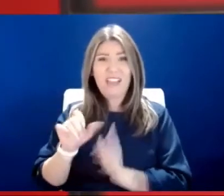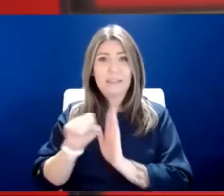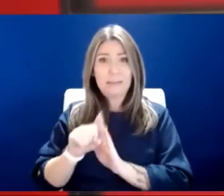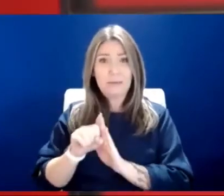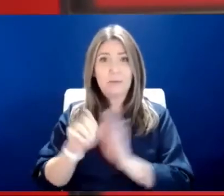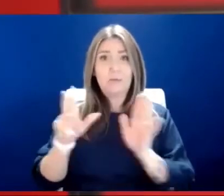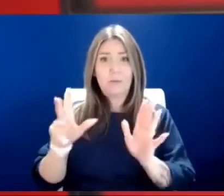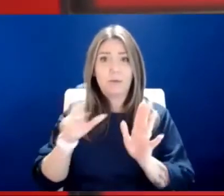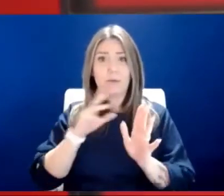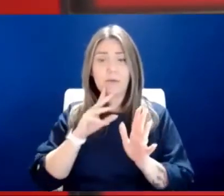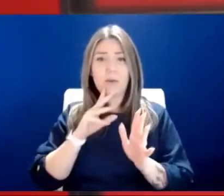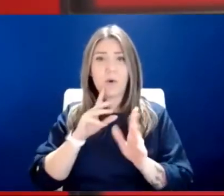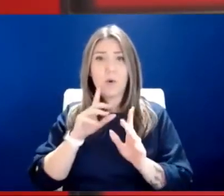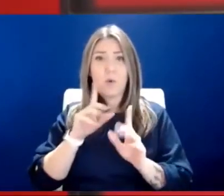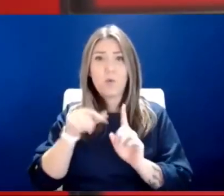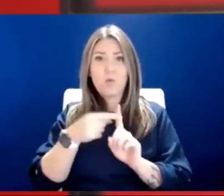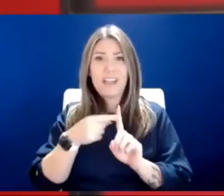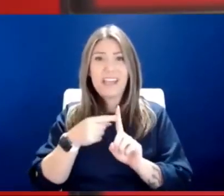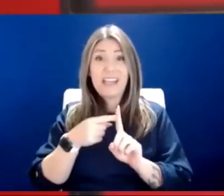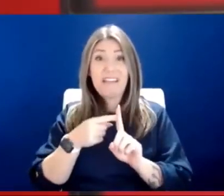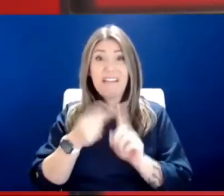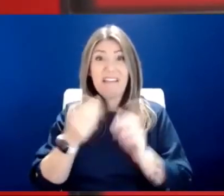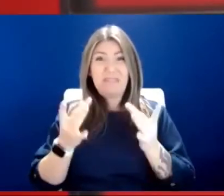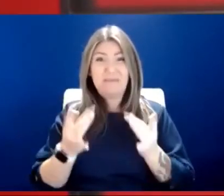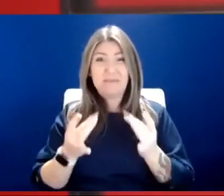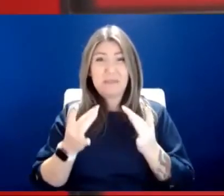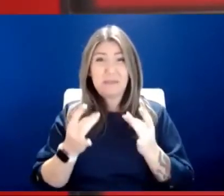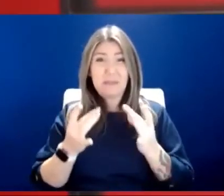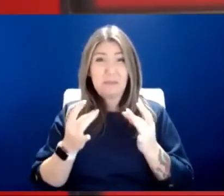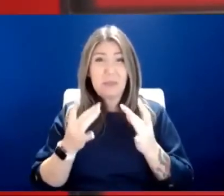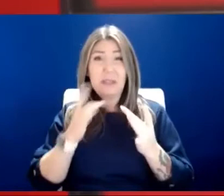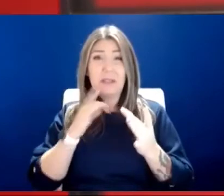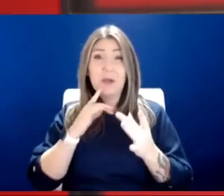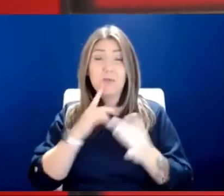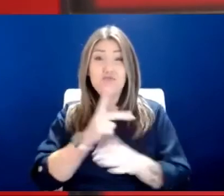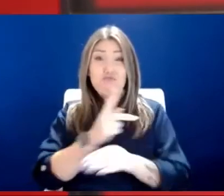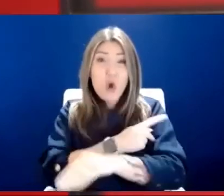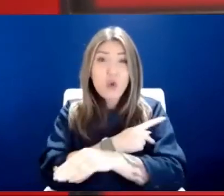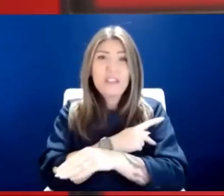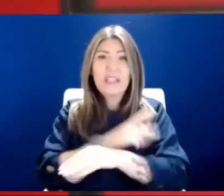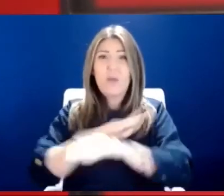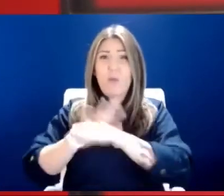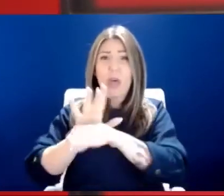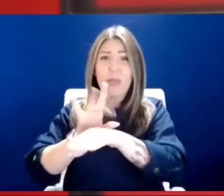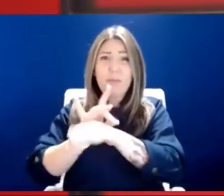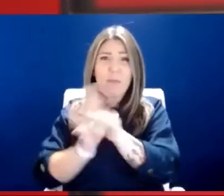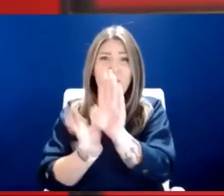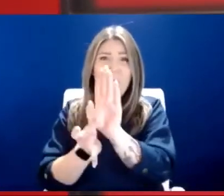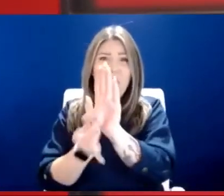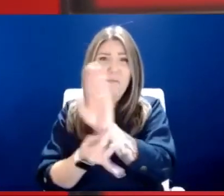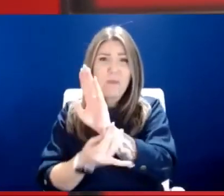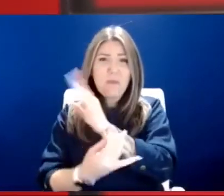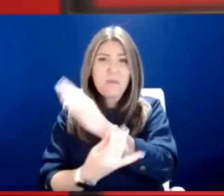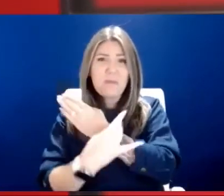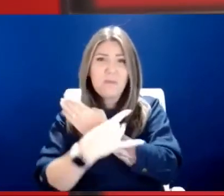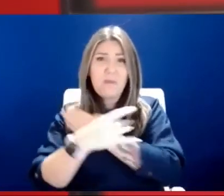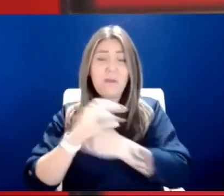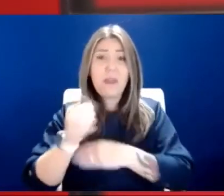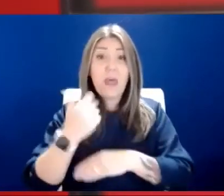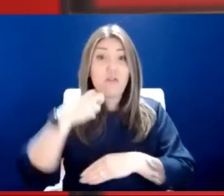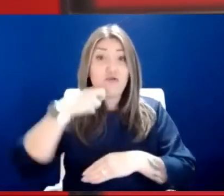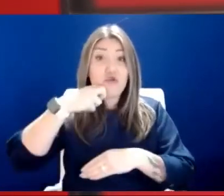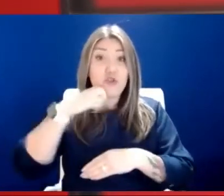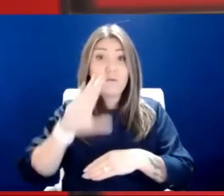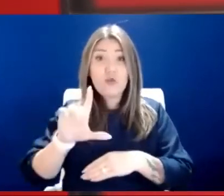proteins stick to your carpal tunnel nerves, and also the same protein sticks to your other nerves in your legs. We call